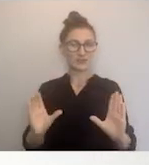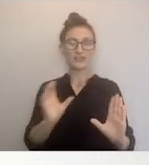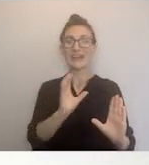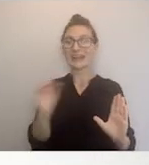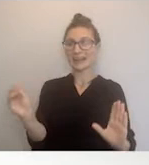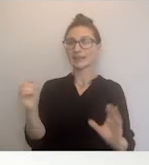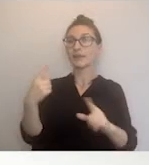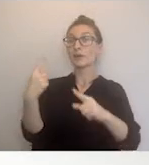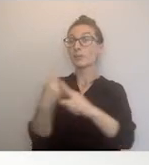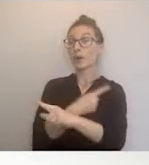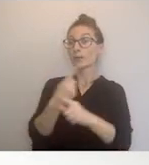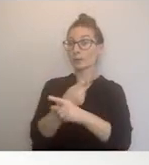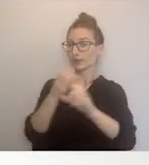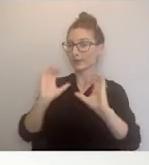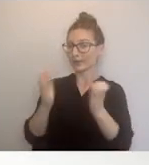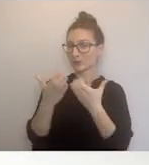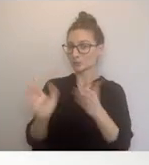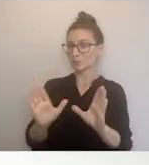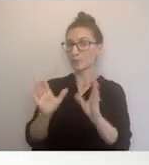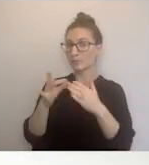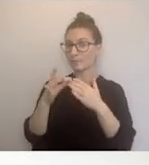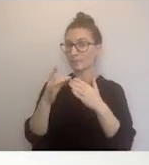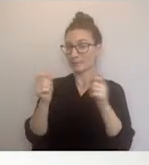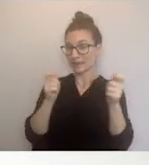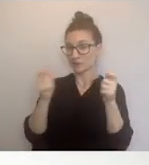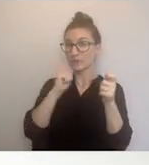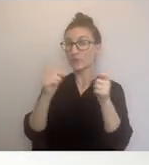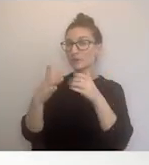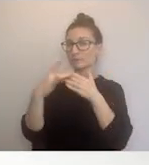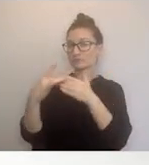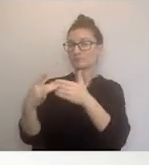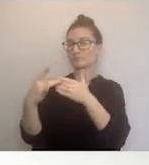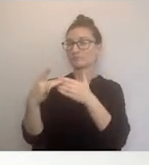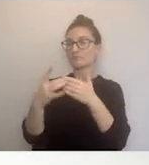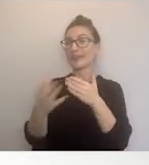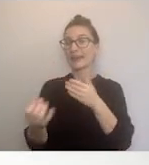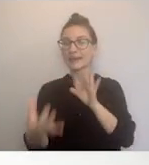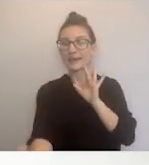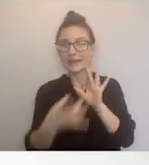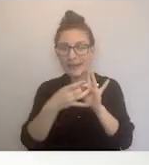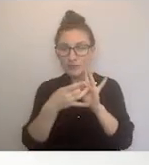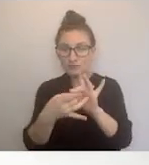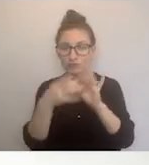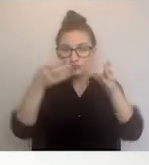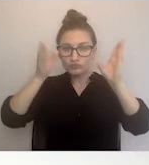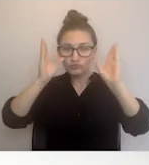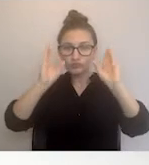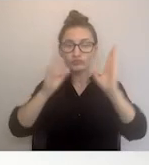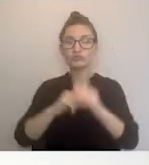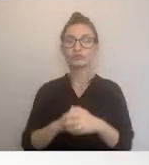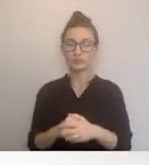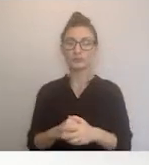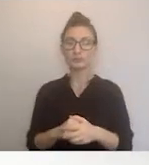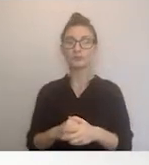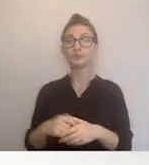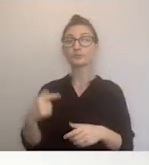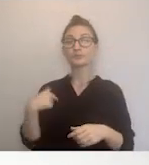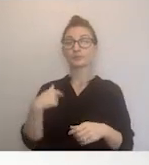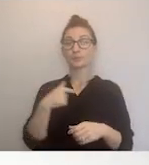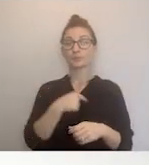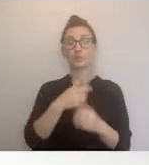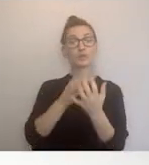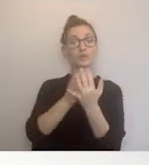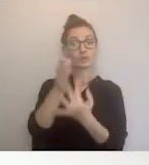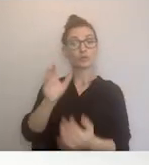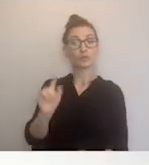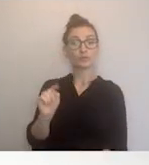on the teacher and a little bit more, I would say, proper classroom management to kind of guide conversation and keep the group excited and engaged in that virtual platform.